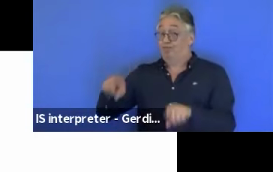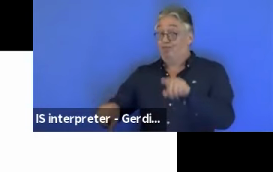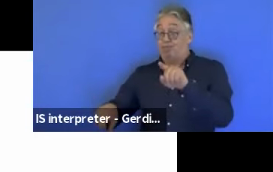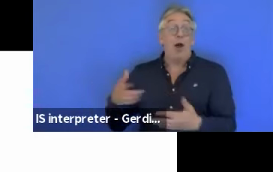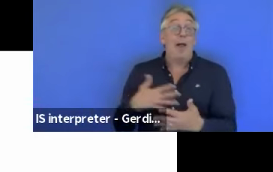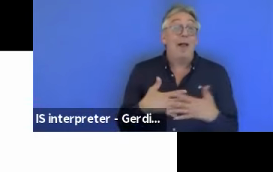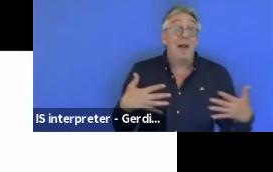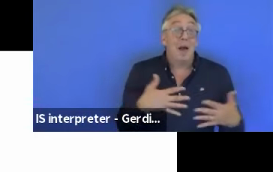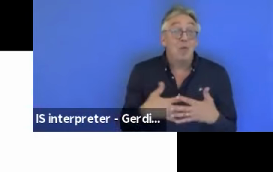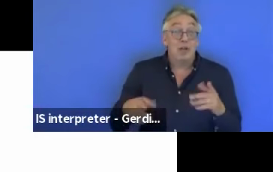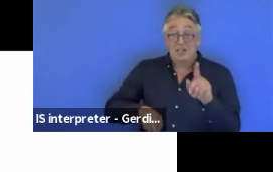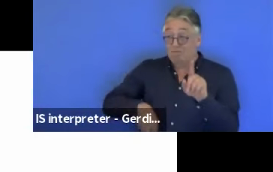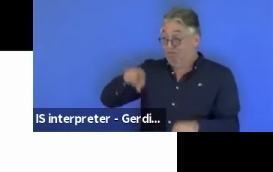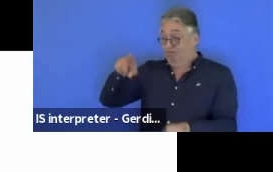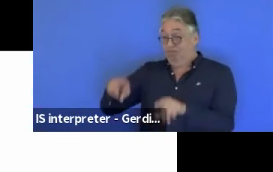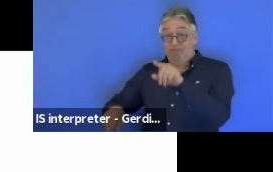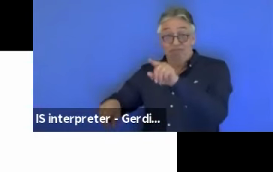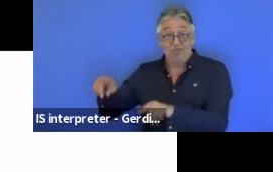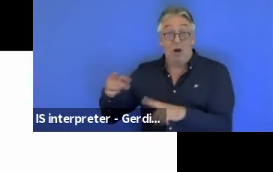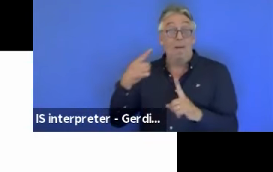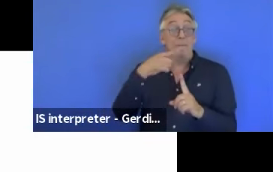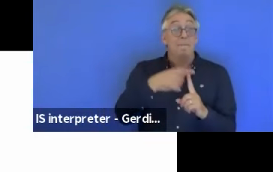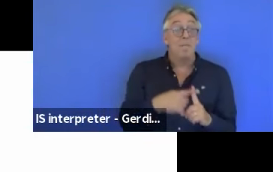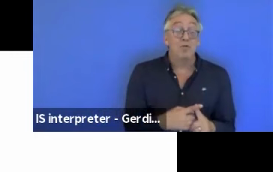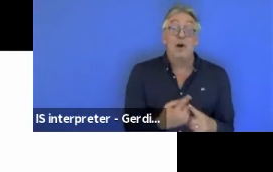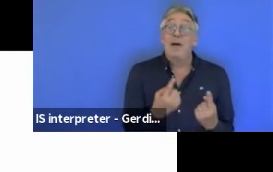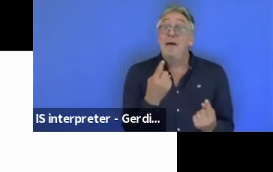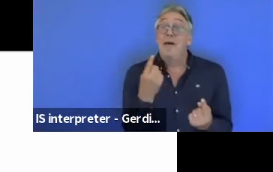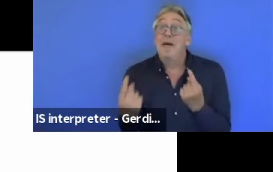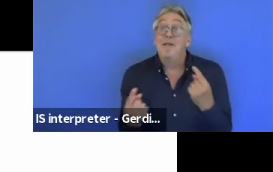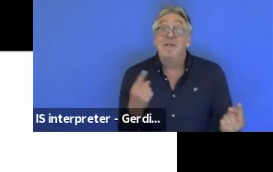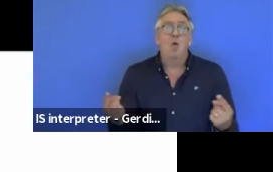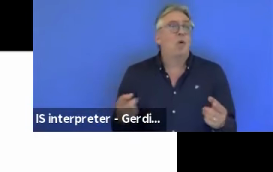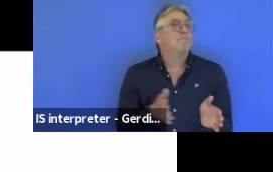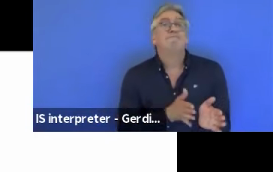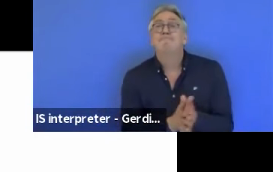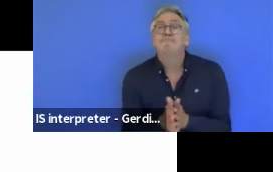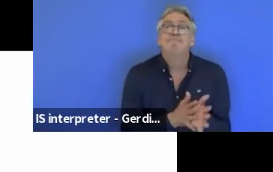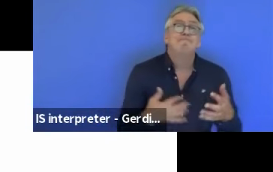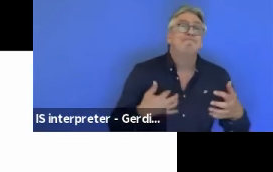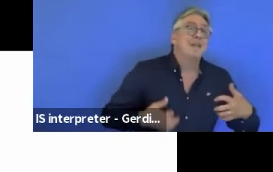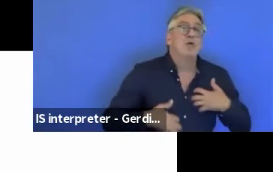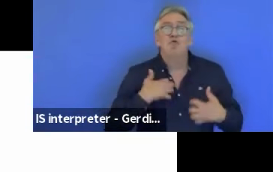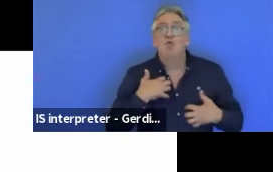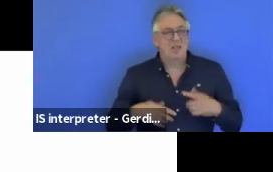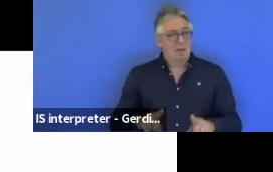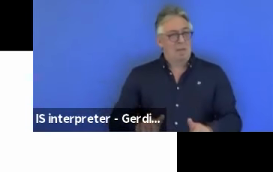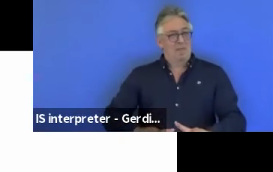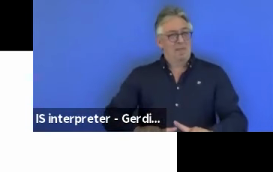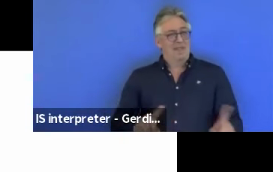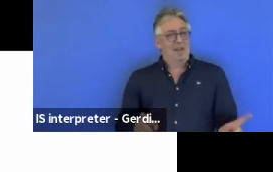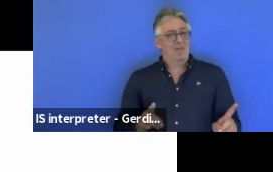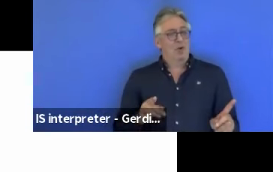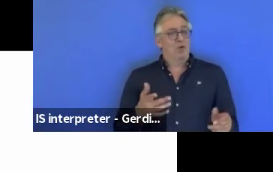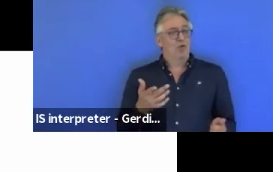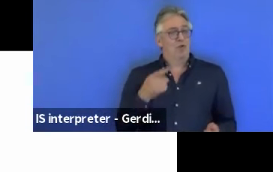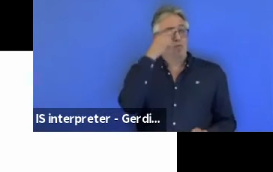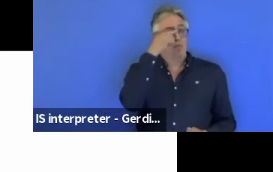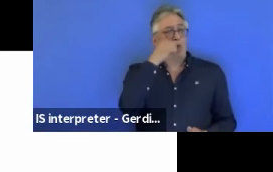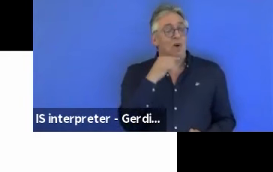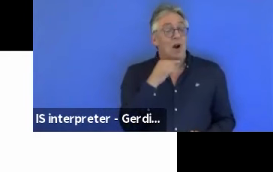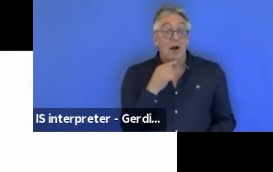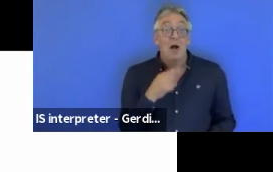and have individual attention spans, interests. They're bringing different profiles. Universal design